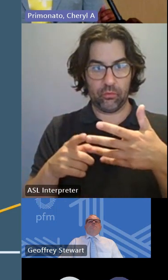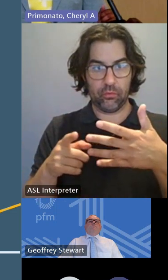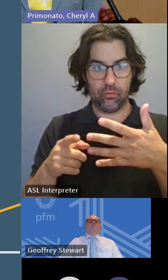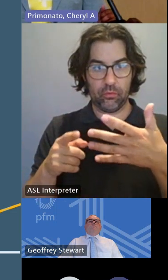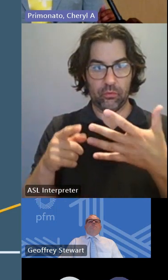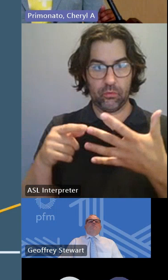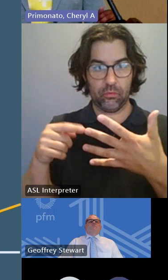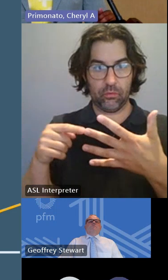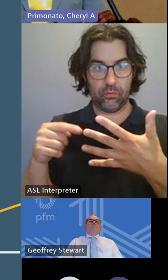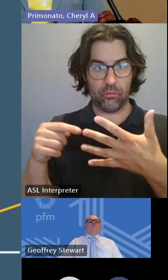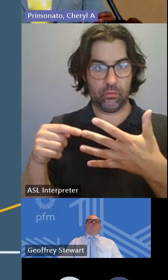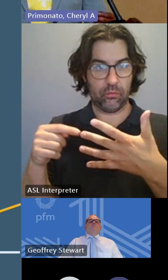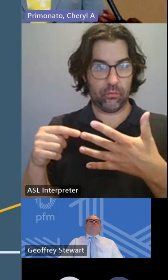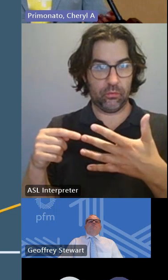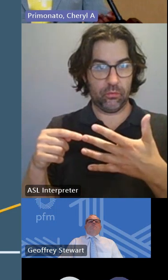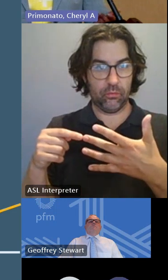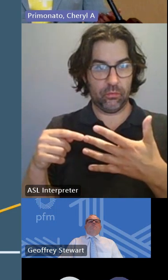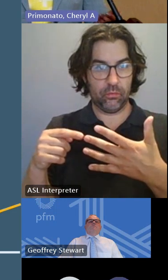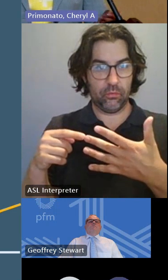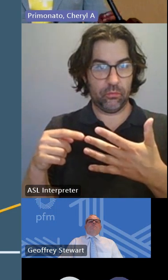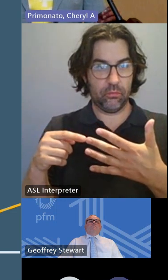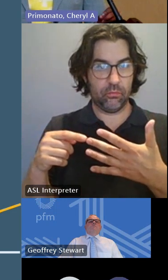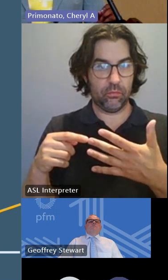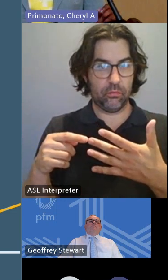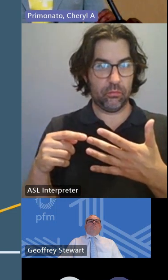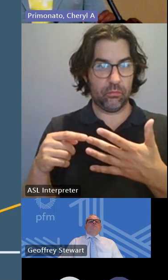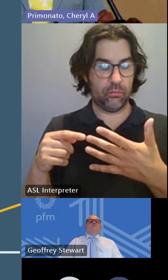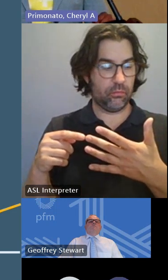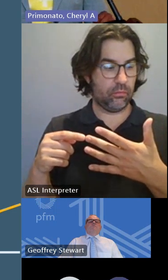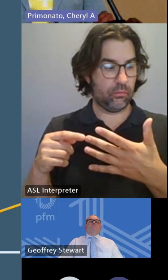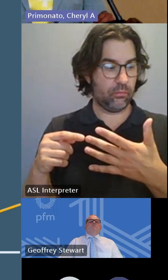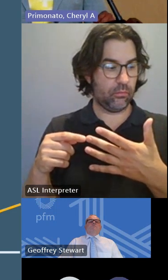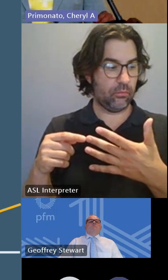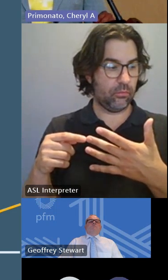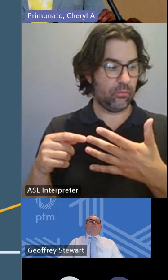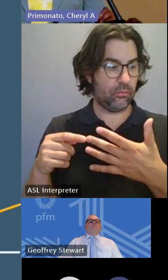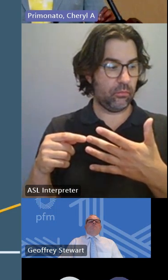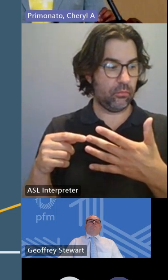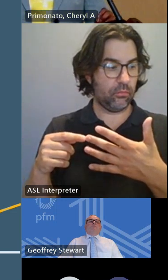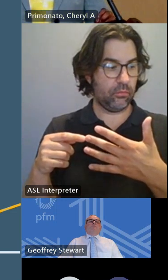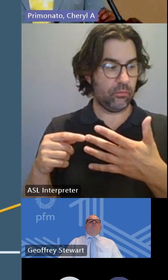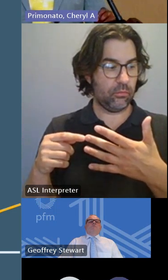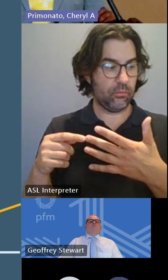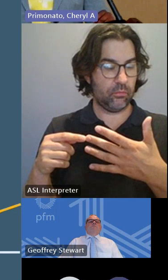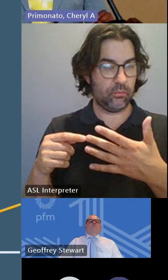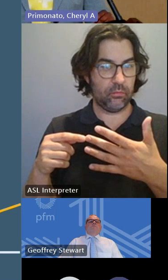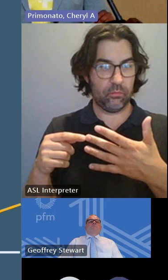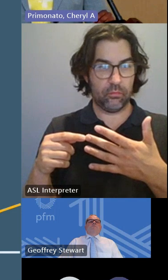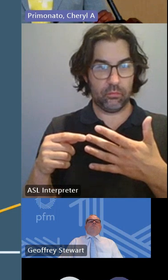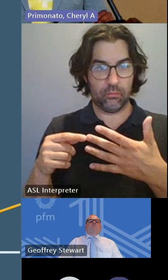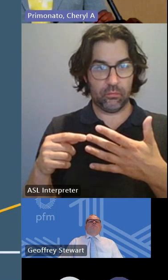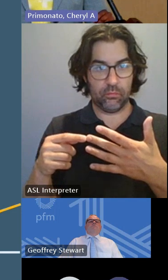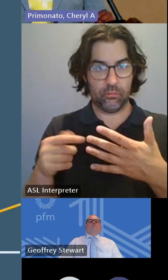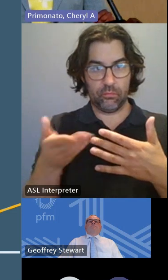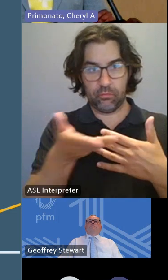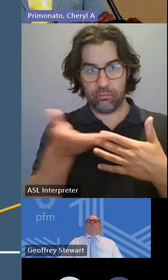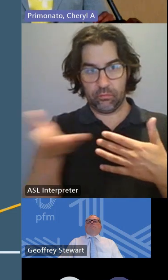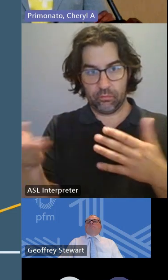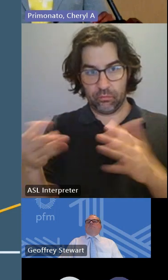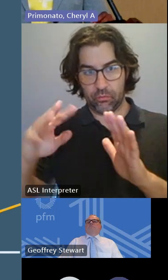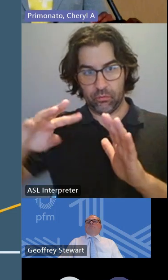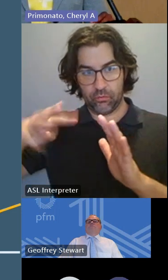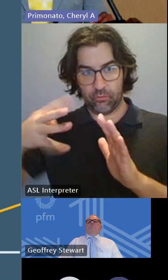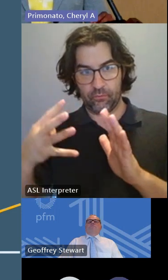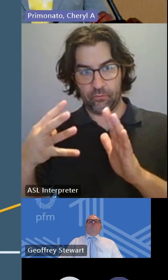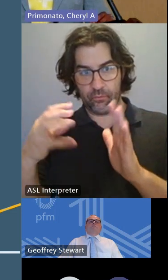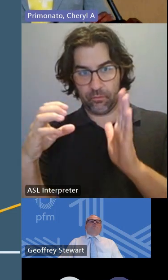transit agencies and assisted in creating a permanent universal pass program. The program is called PRT